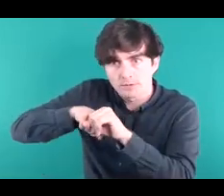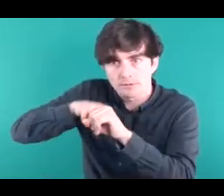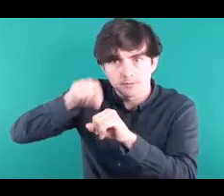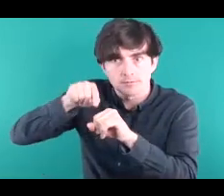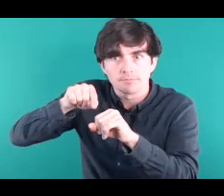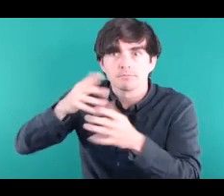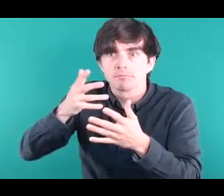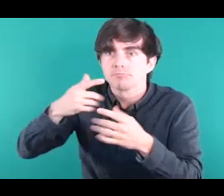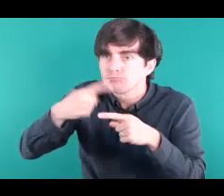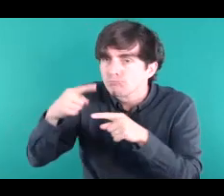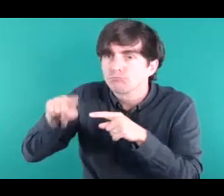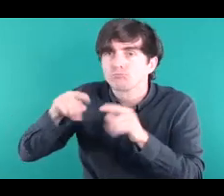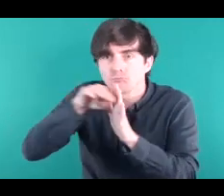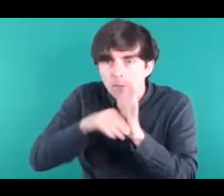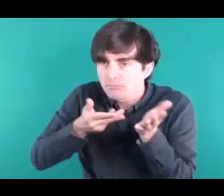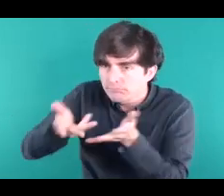the support services.